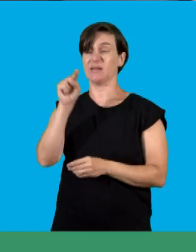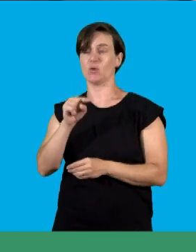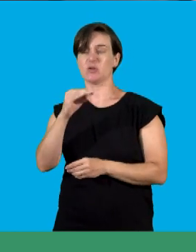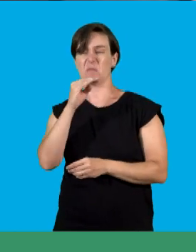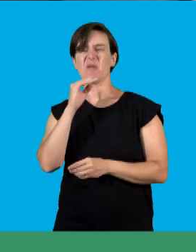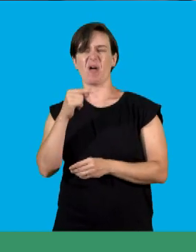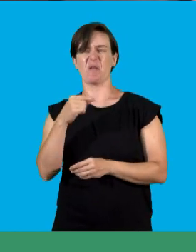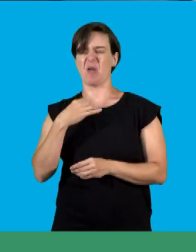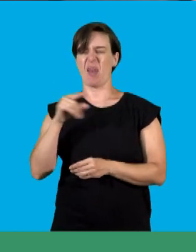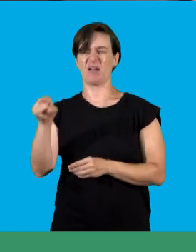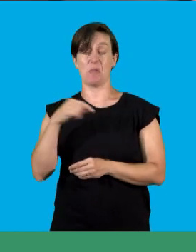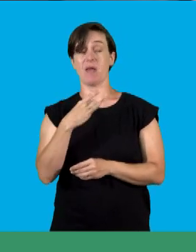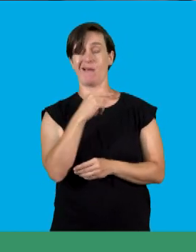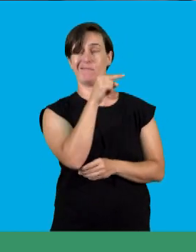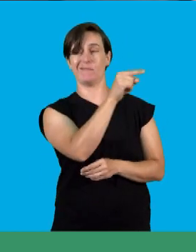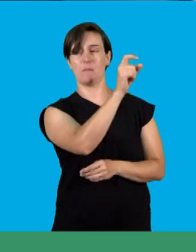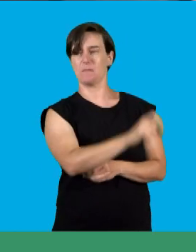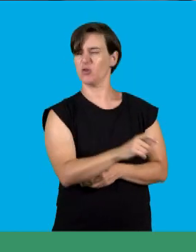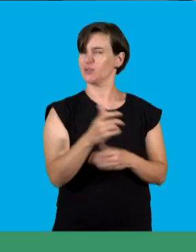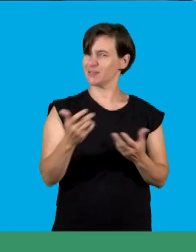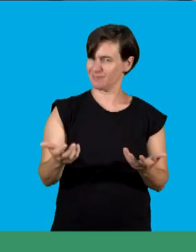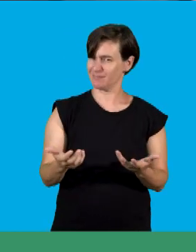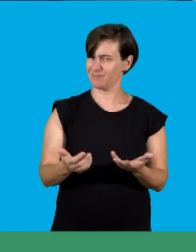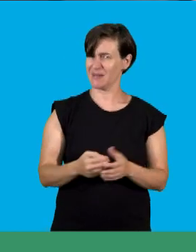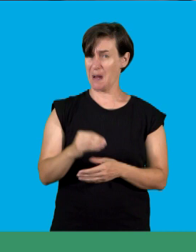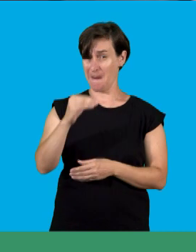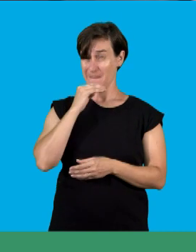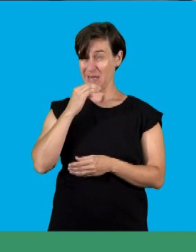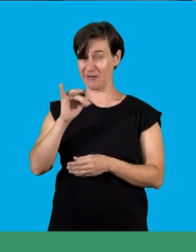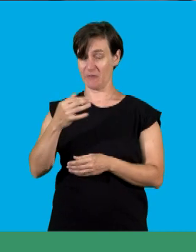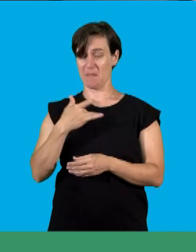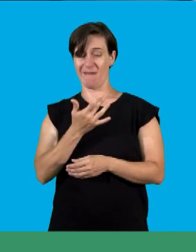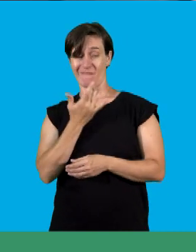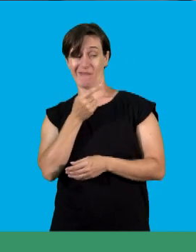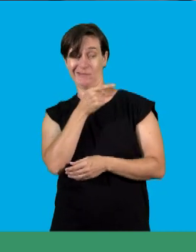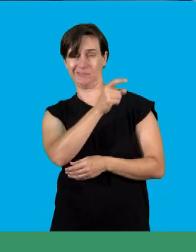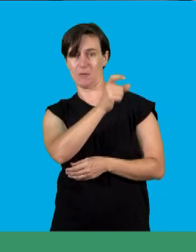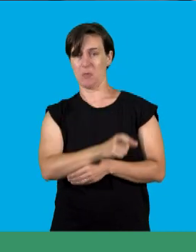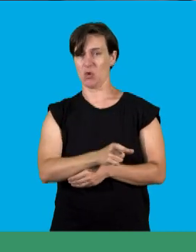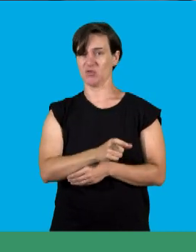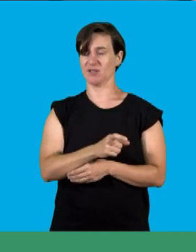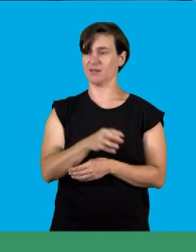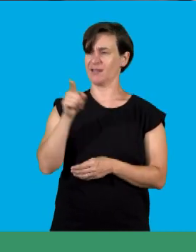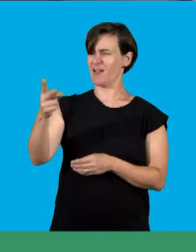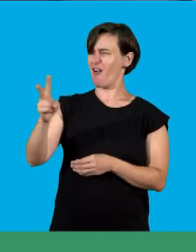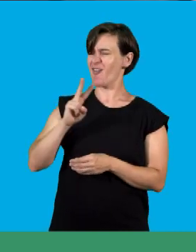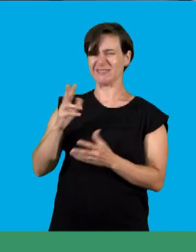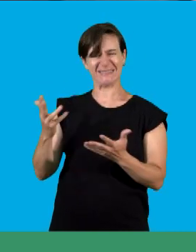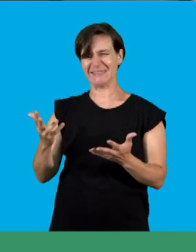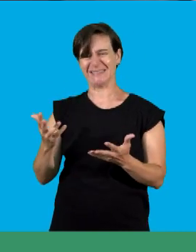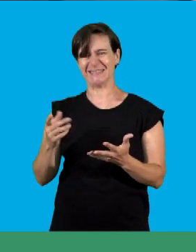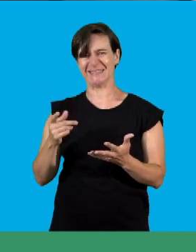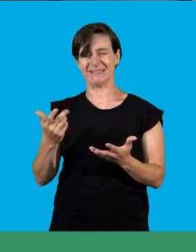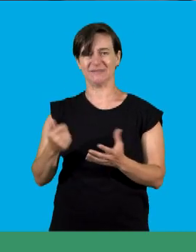means it's not objective. The answers that we are getting, they favor another person over another. So we will